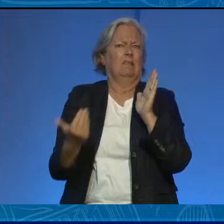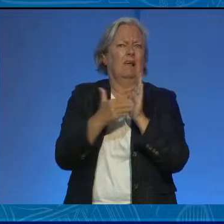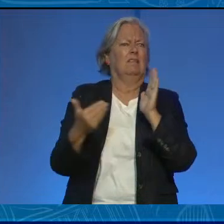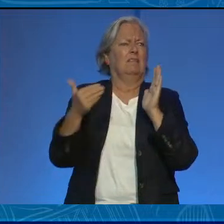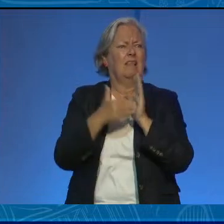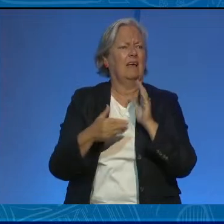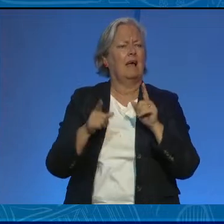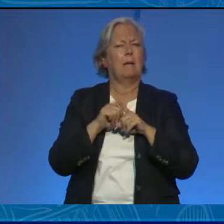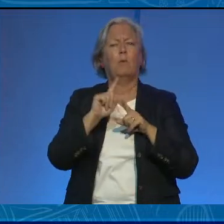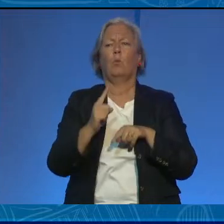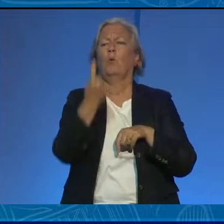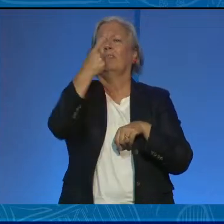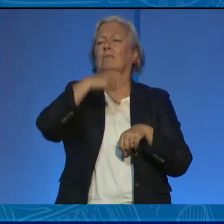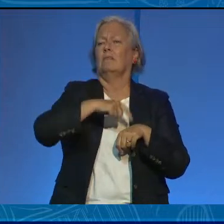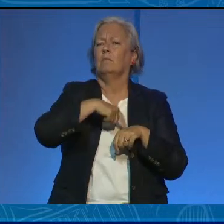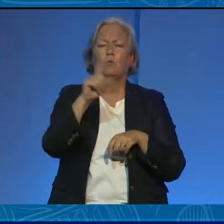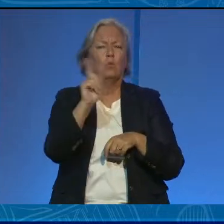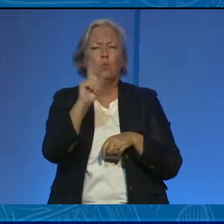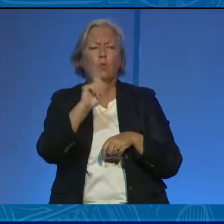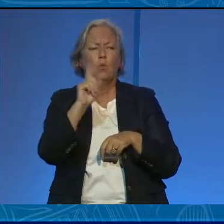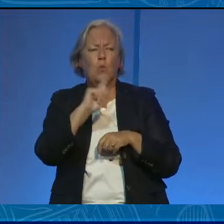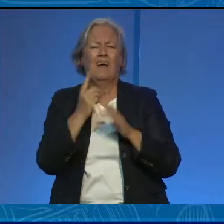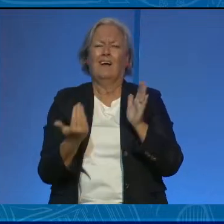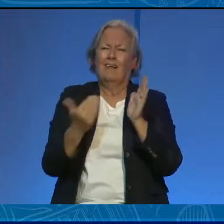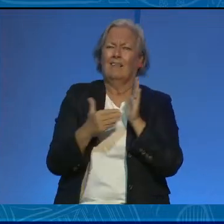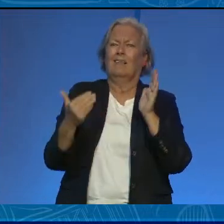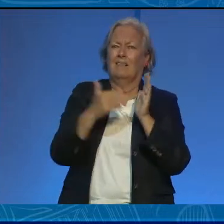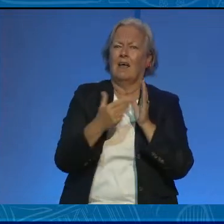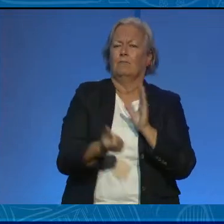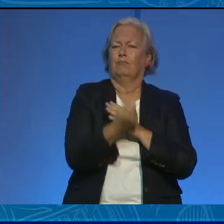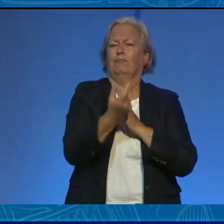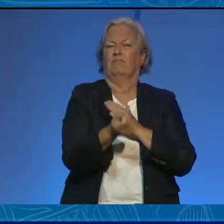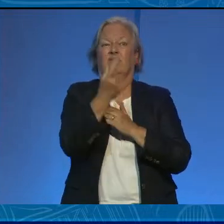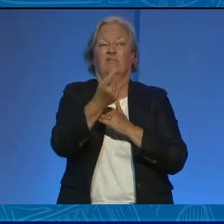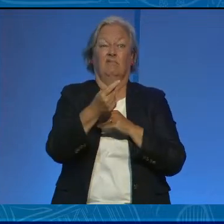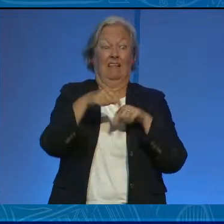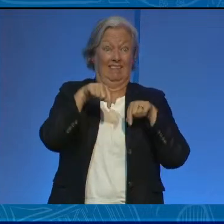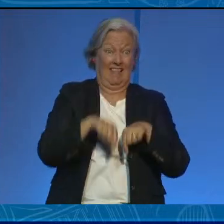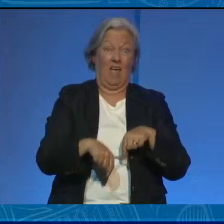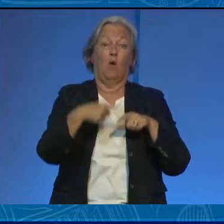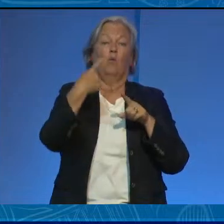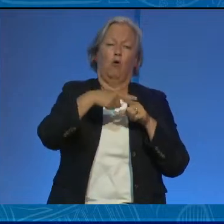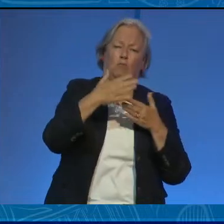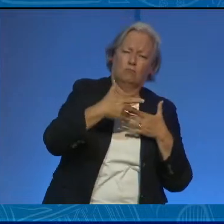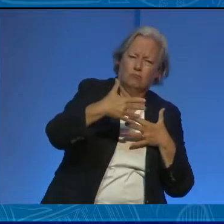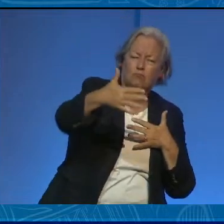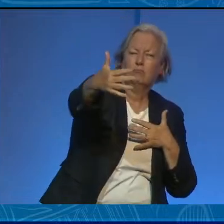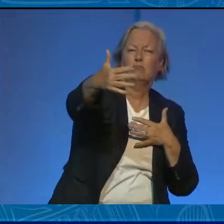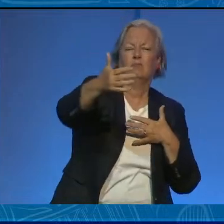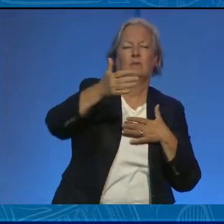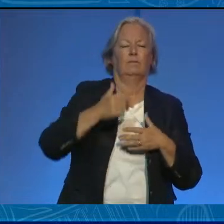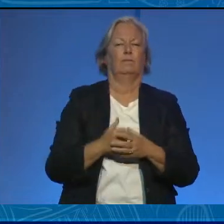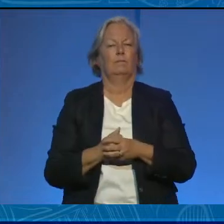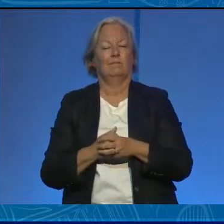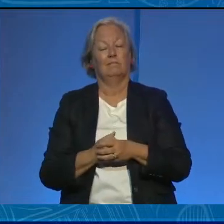these events in the years and decades to come. It is essential that we